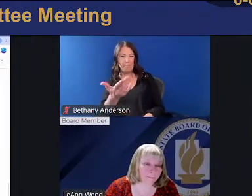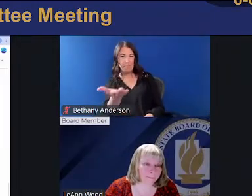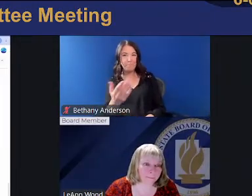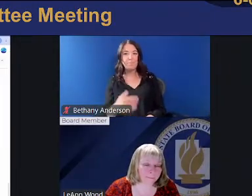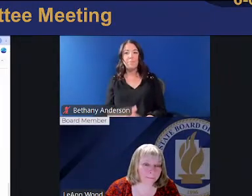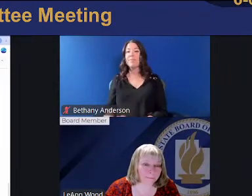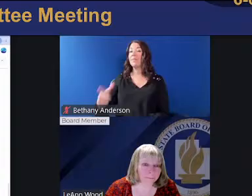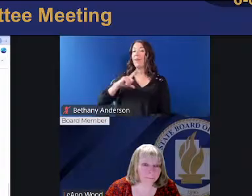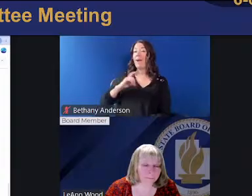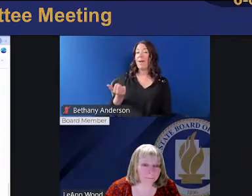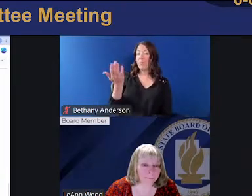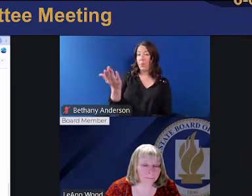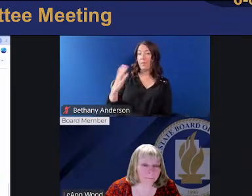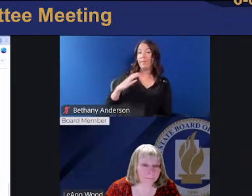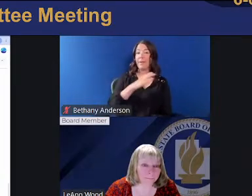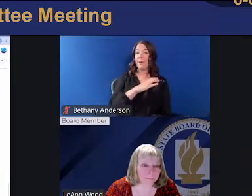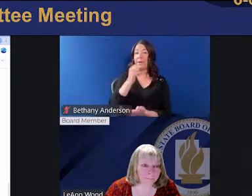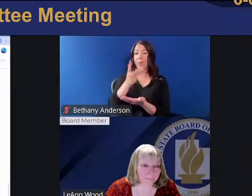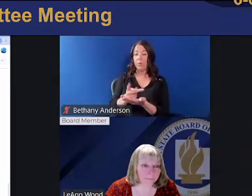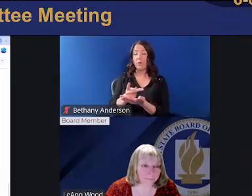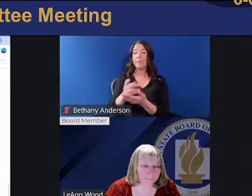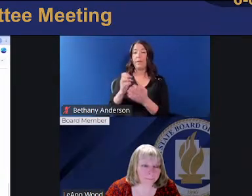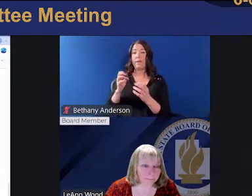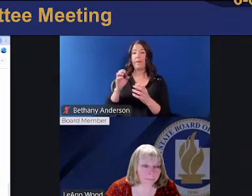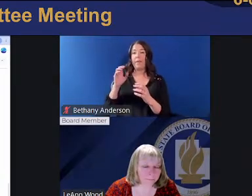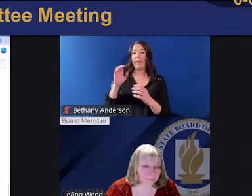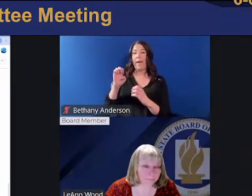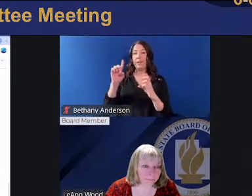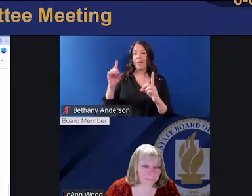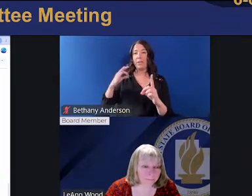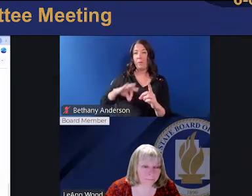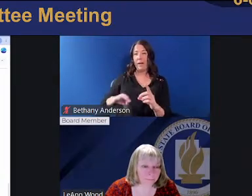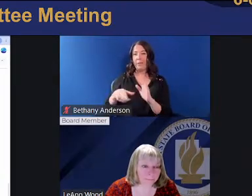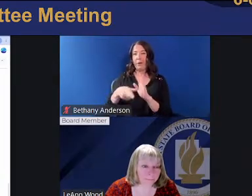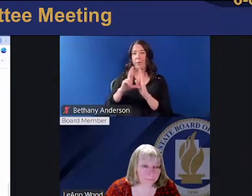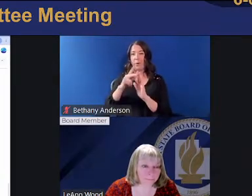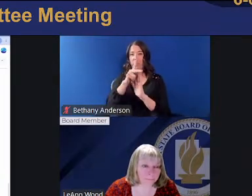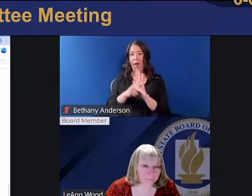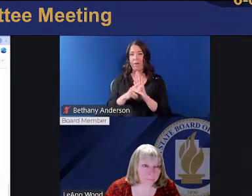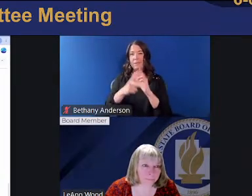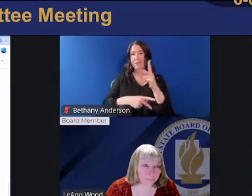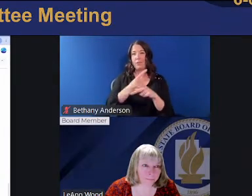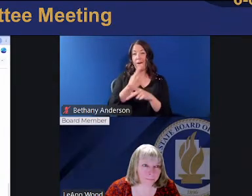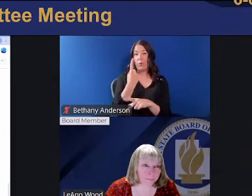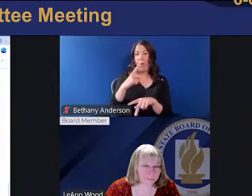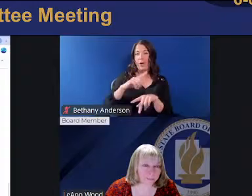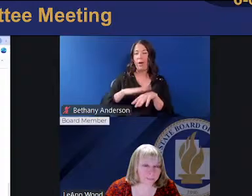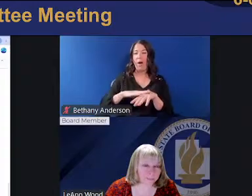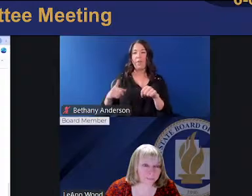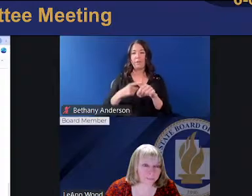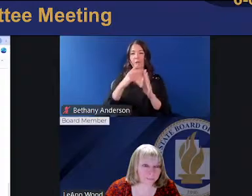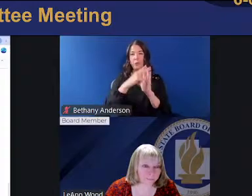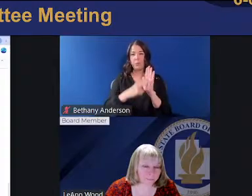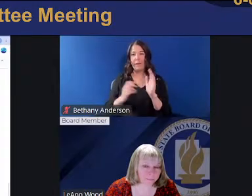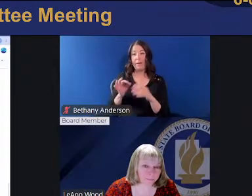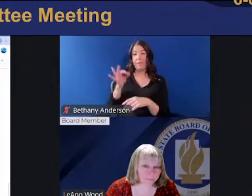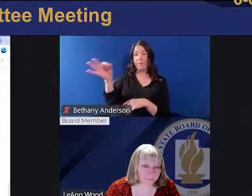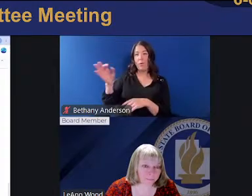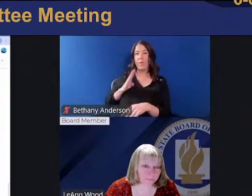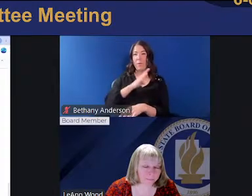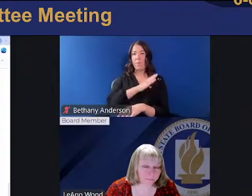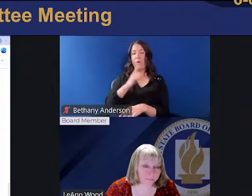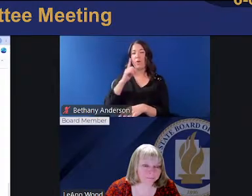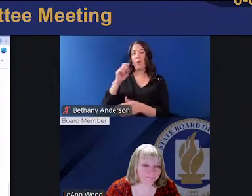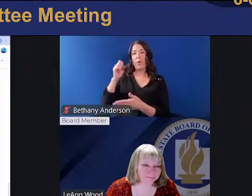I move that the committee approve the Educational Benefit Review Policy Draft 1 on first reading and forward to the board for approval on second